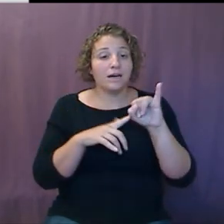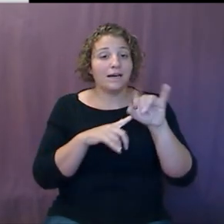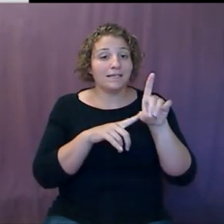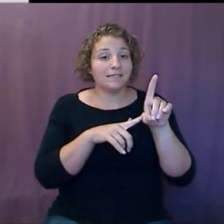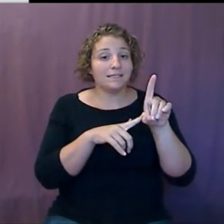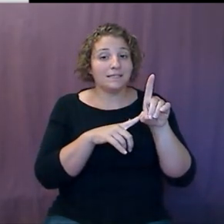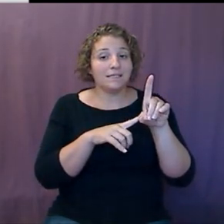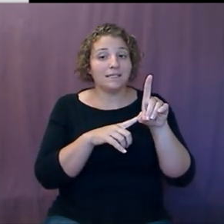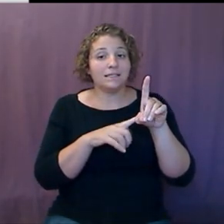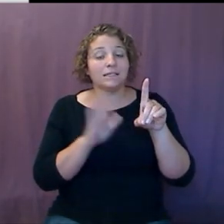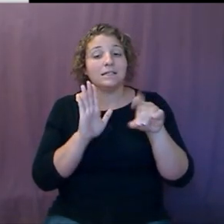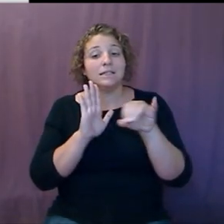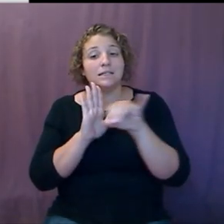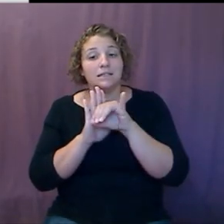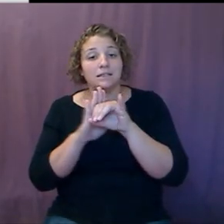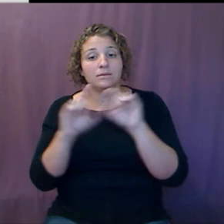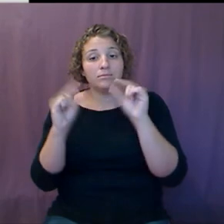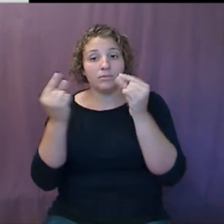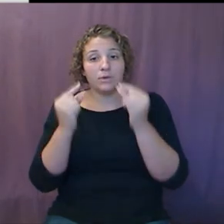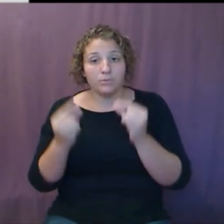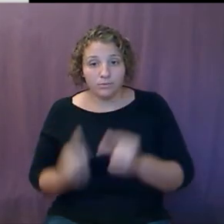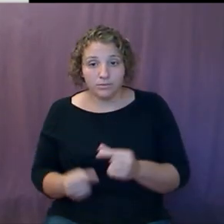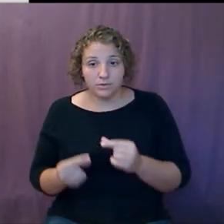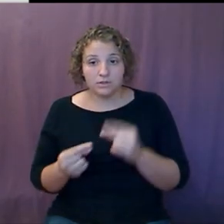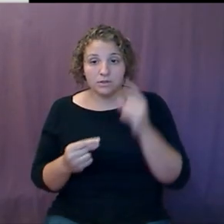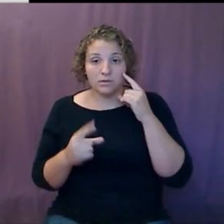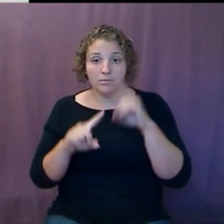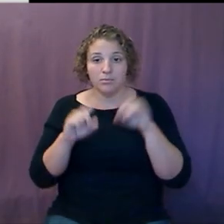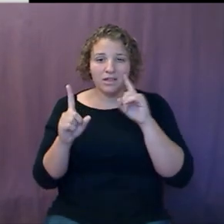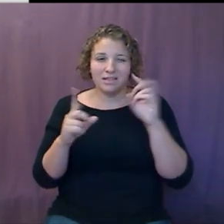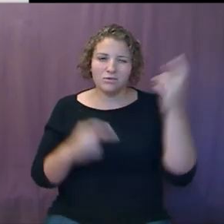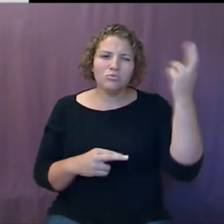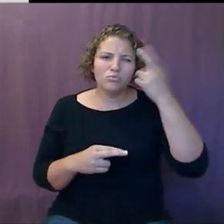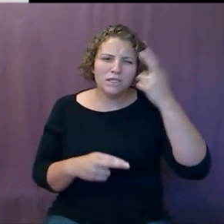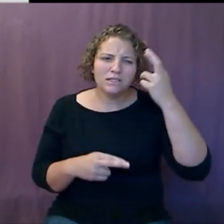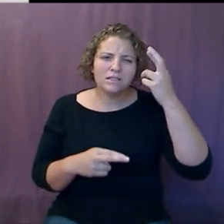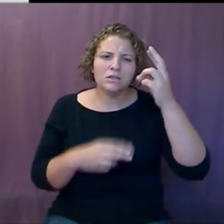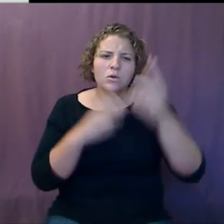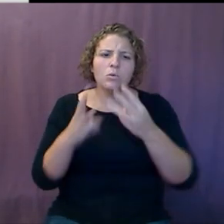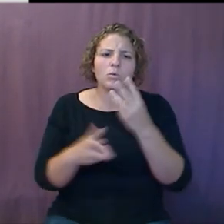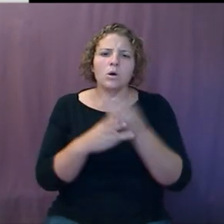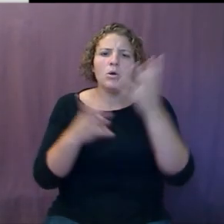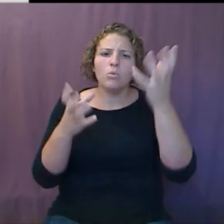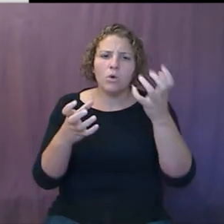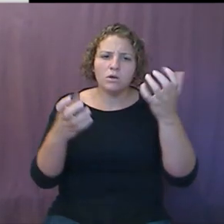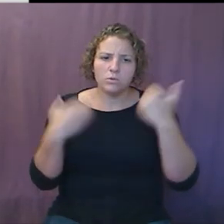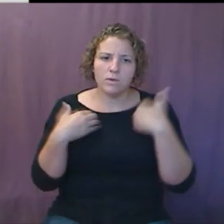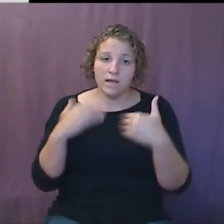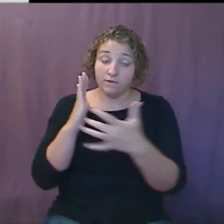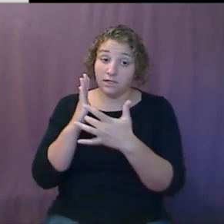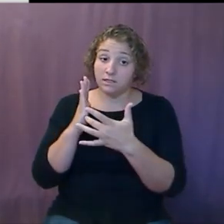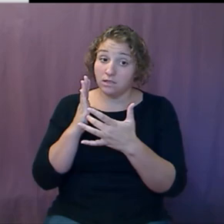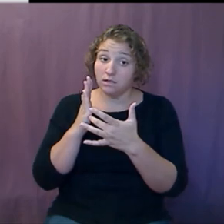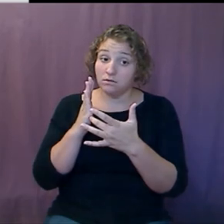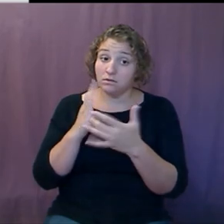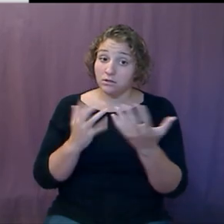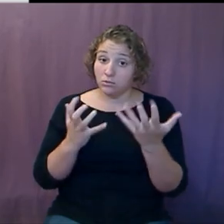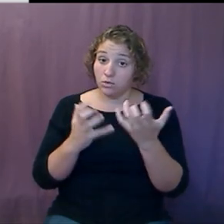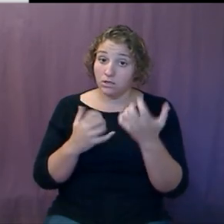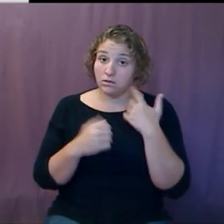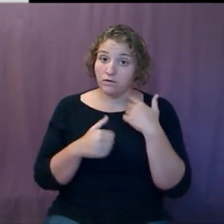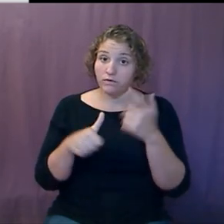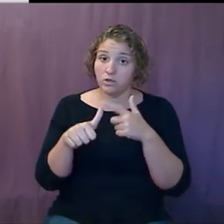here are the key groups and subgroups among them but here are the key reasons why the world would like to see this technology rolled out number one digital